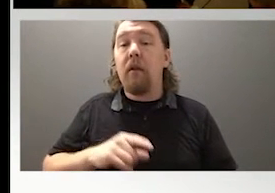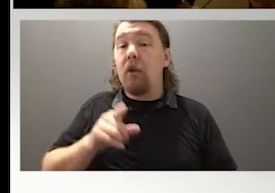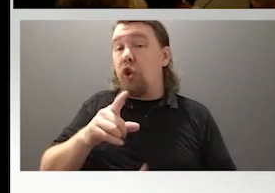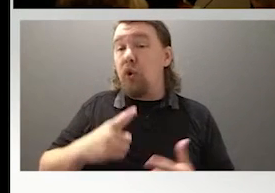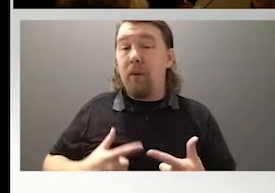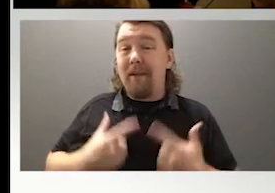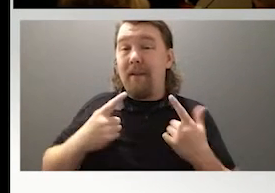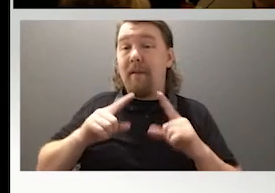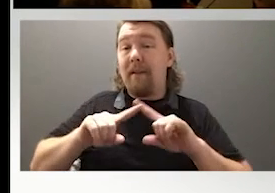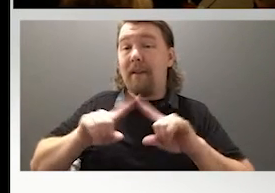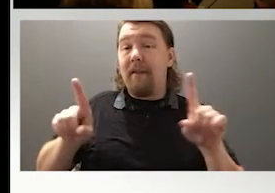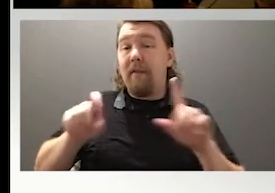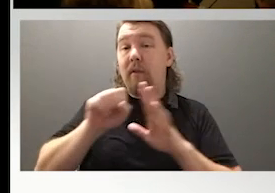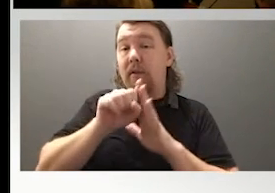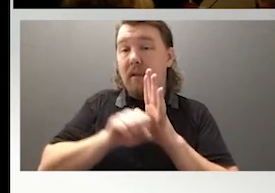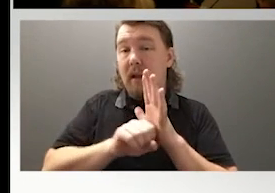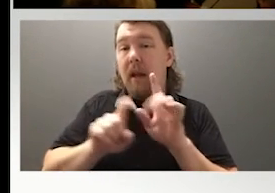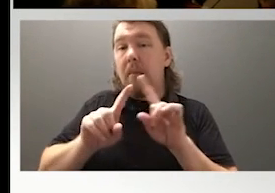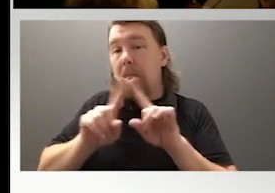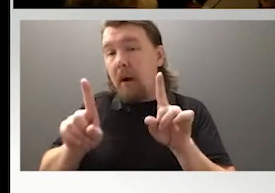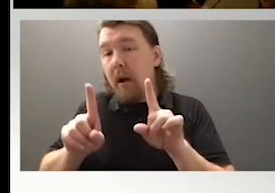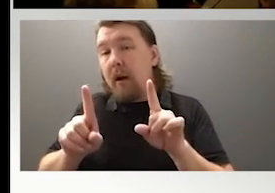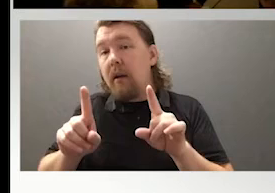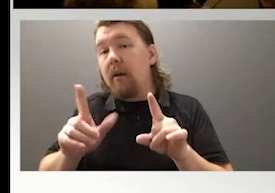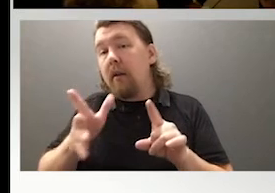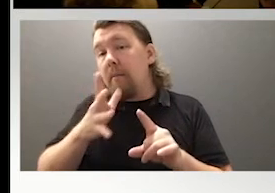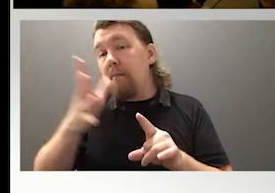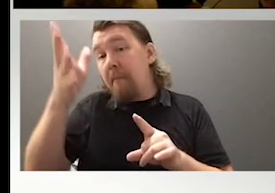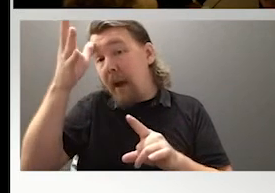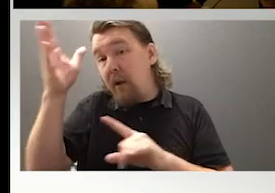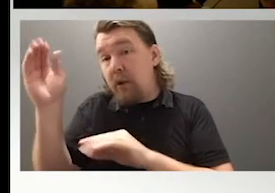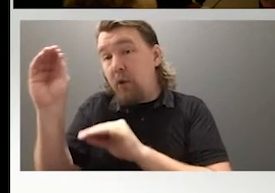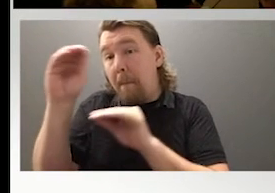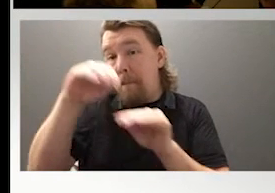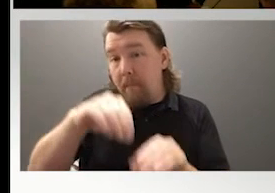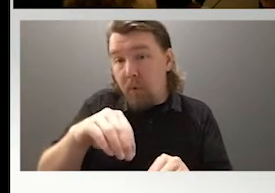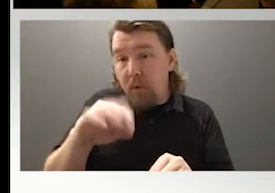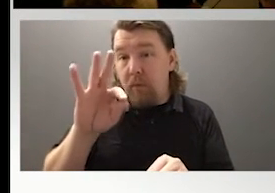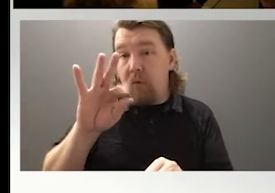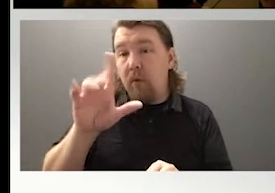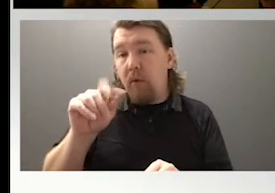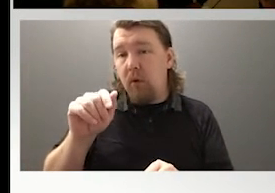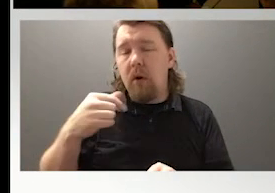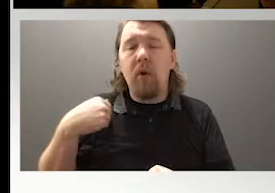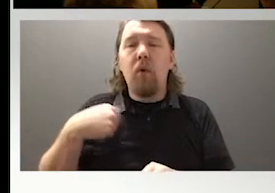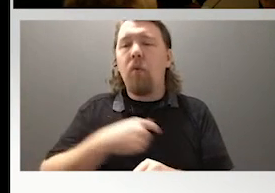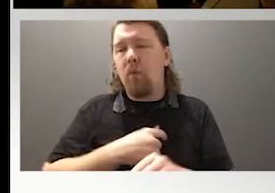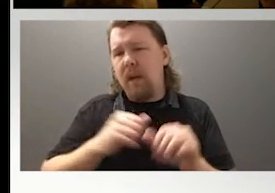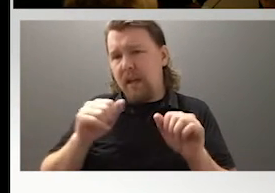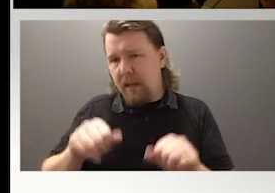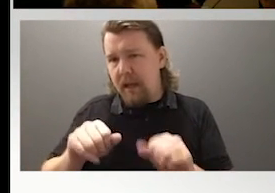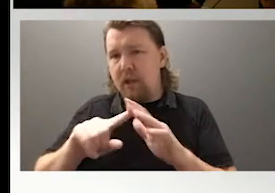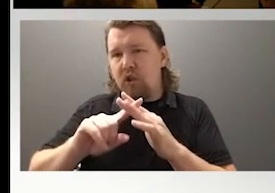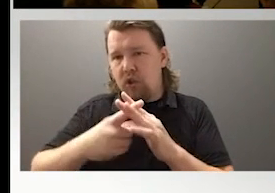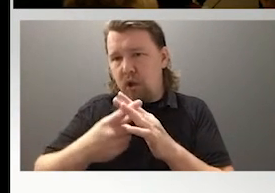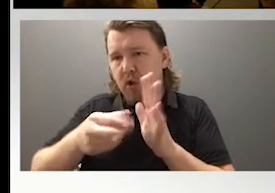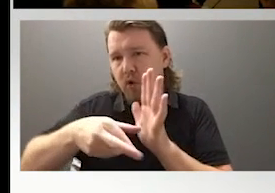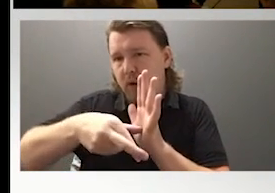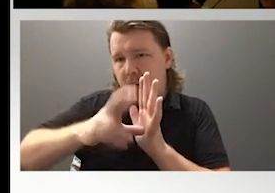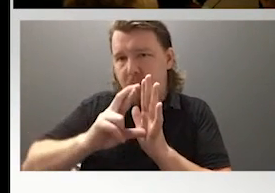who reside in another state but whose parents have moved to Florida, we may begin to review